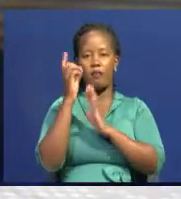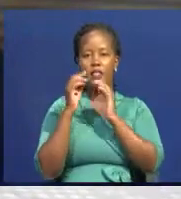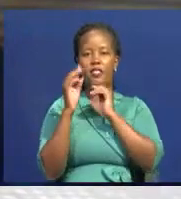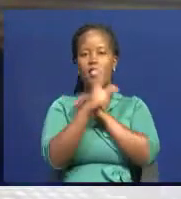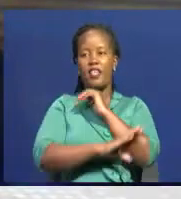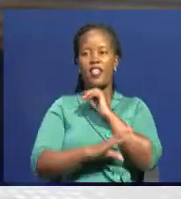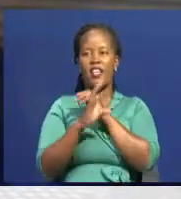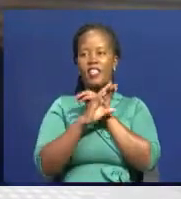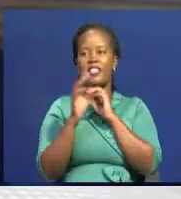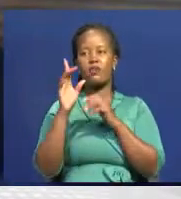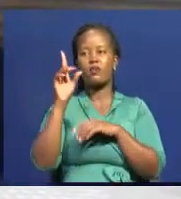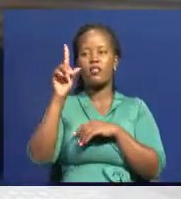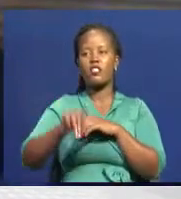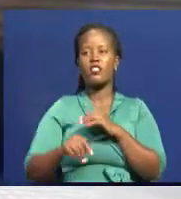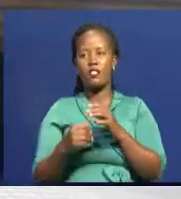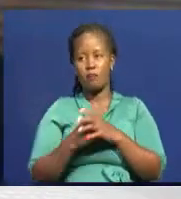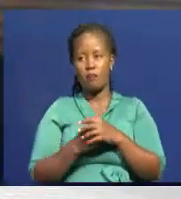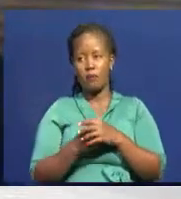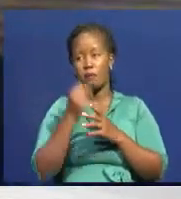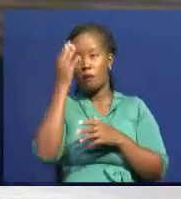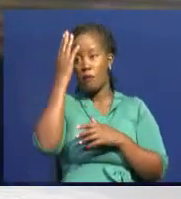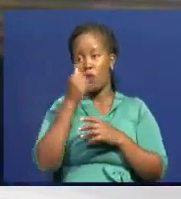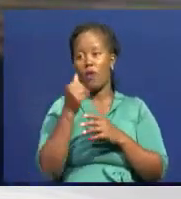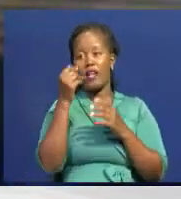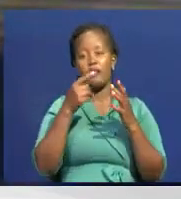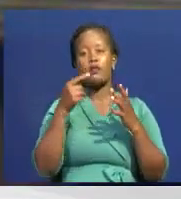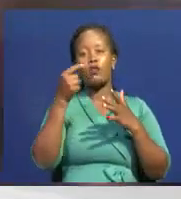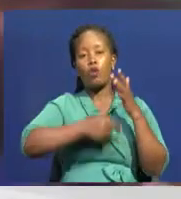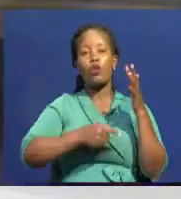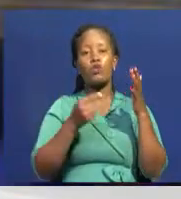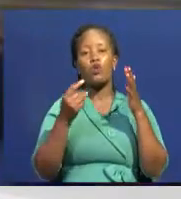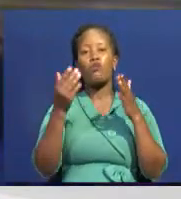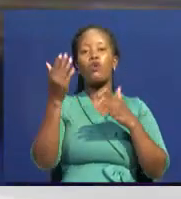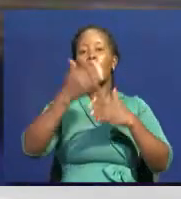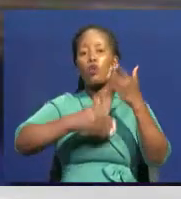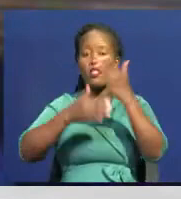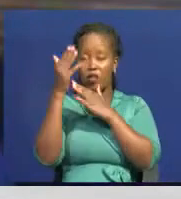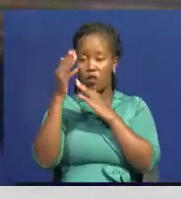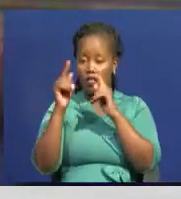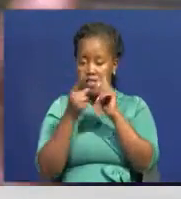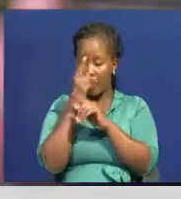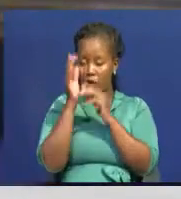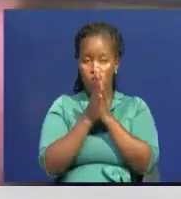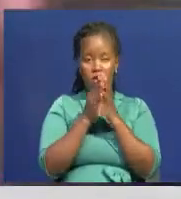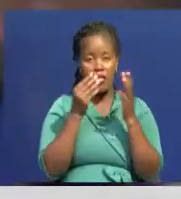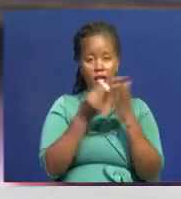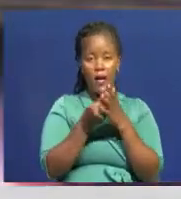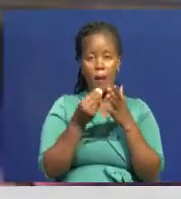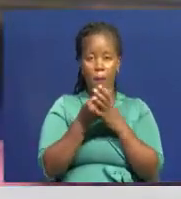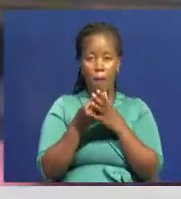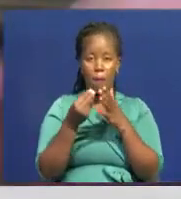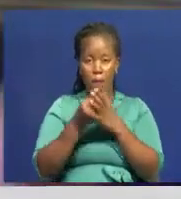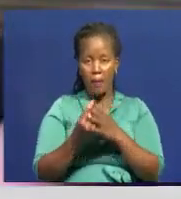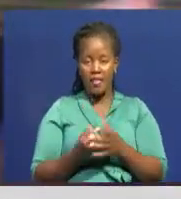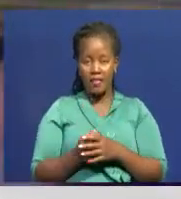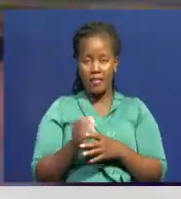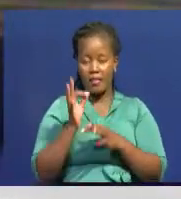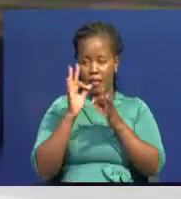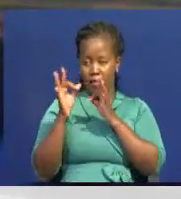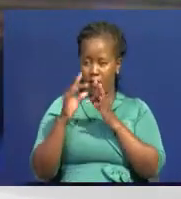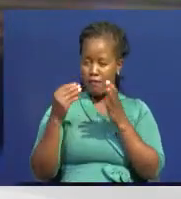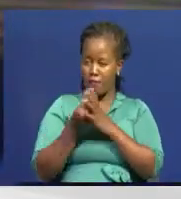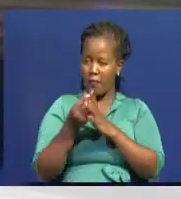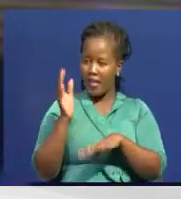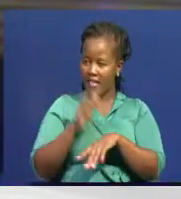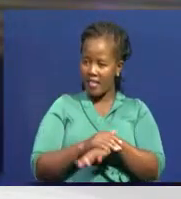very low cost, because the cost of construction starts with the cost of money. If you get money at a